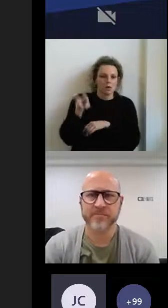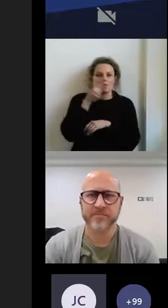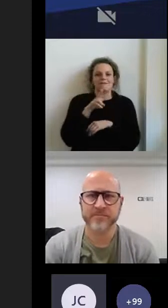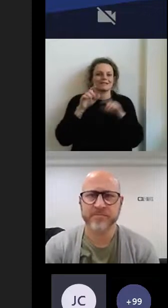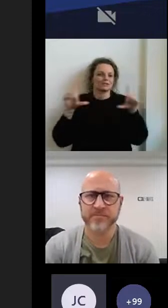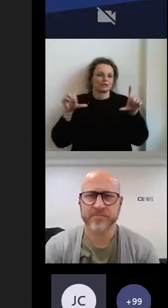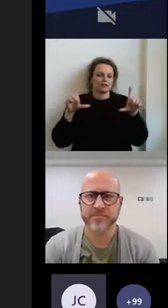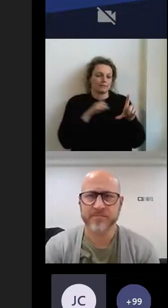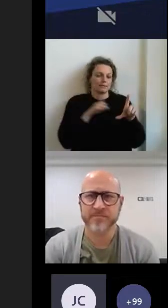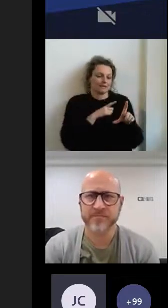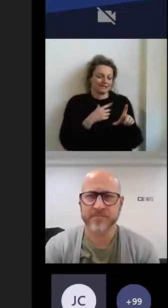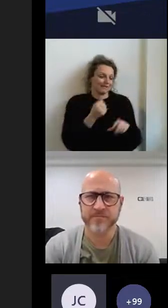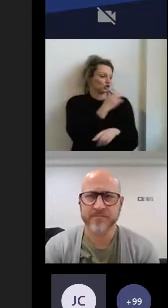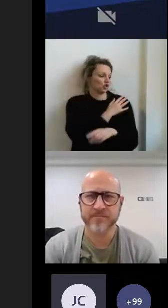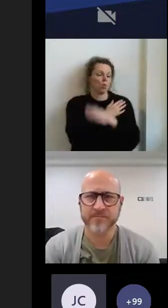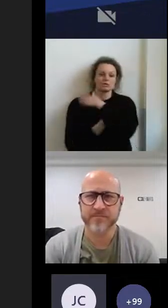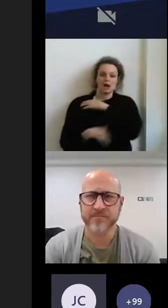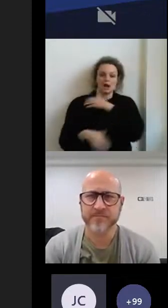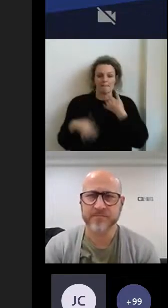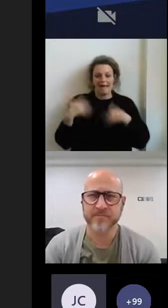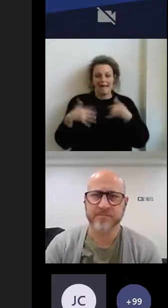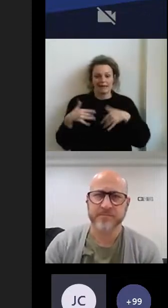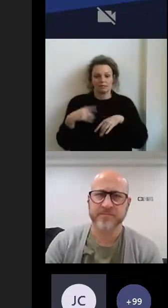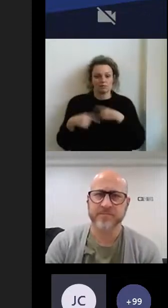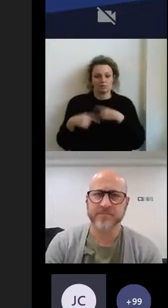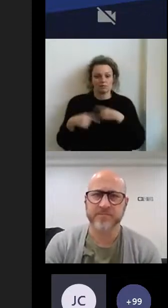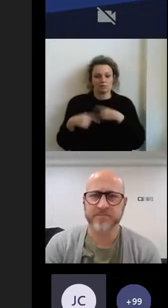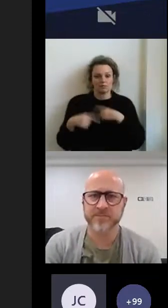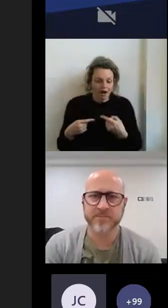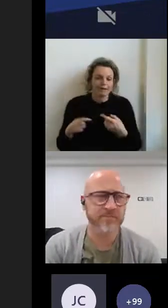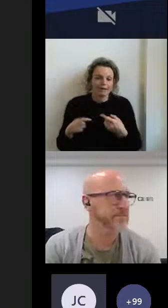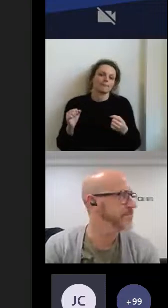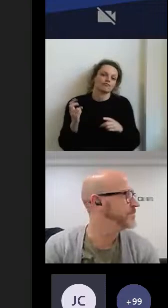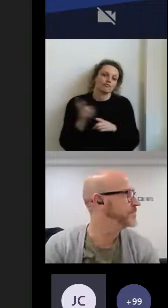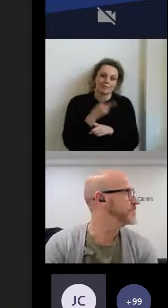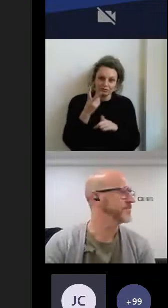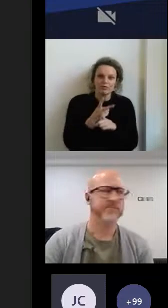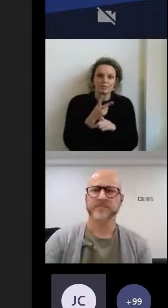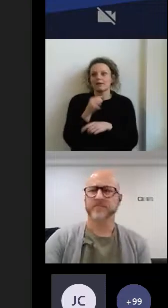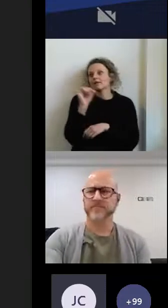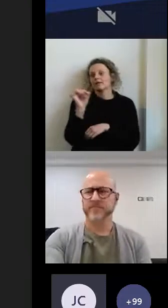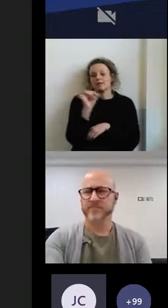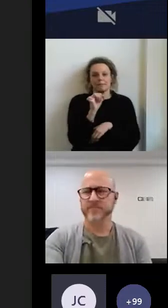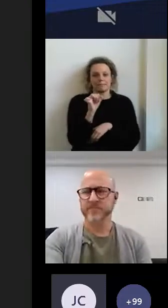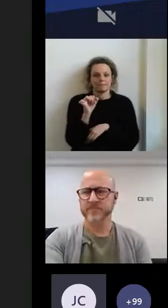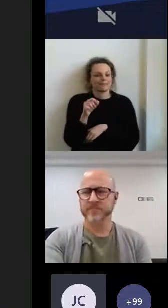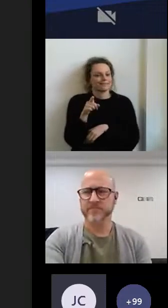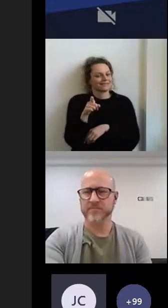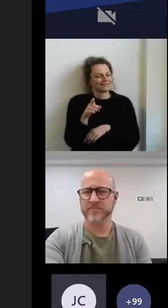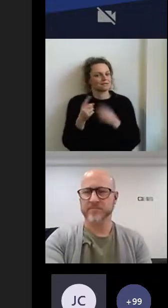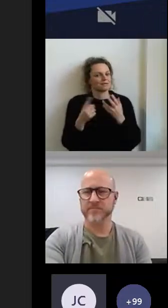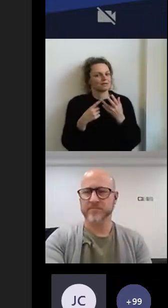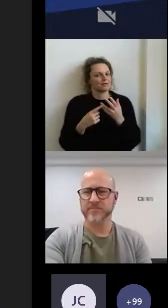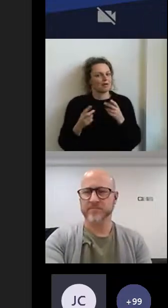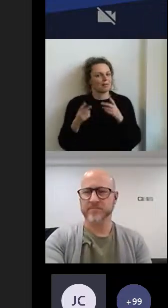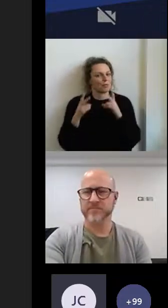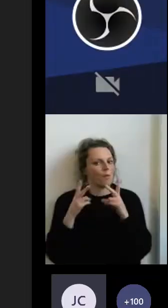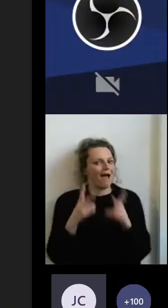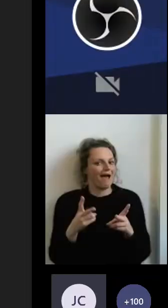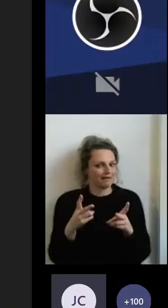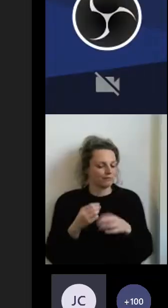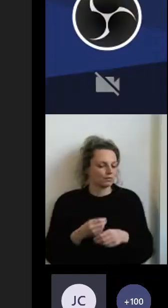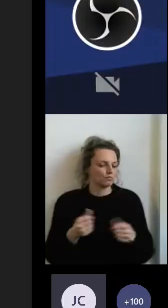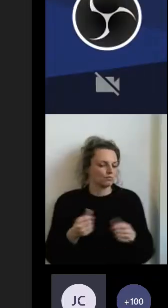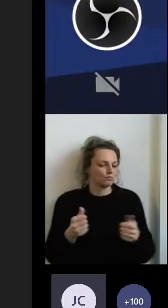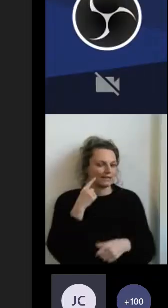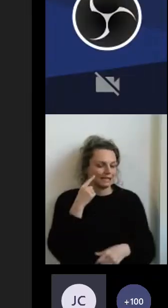and shoulder pain by trying to do that all of the time. And this was another way to try and make it easier. And again, something that we did in